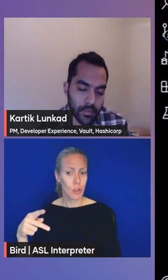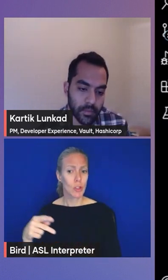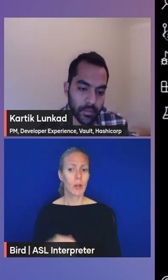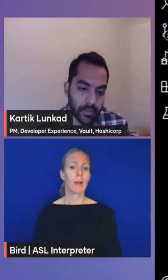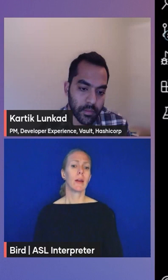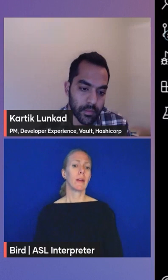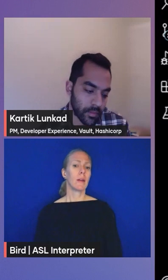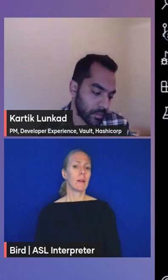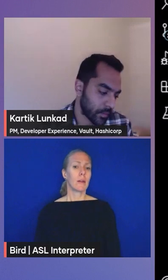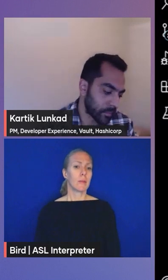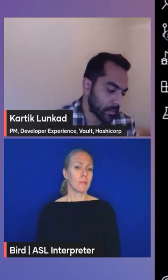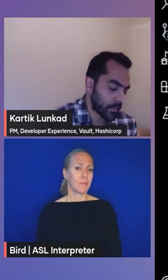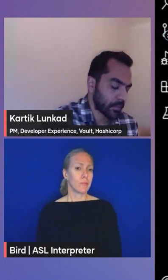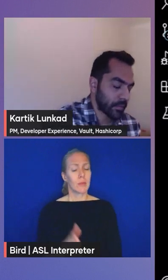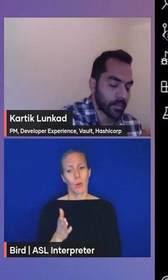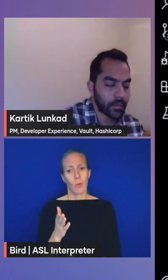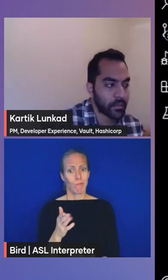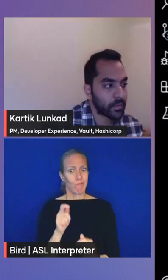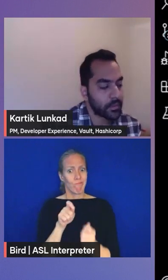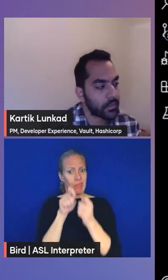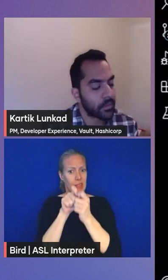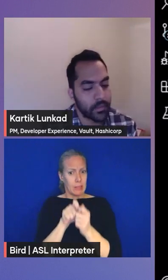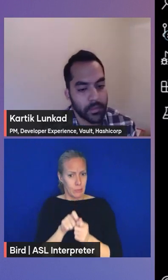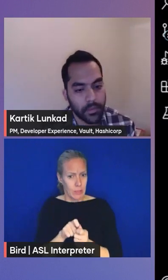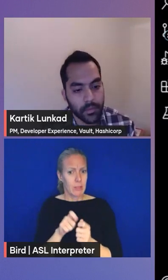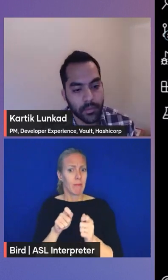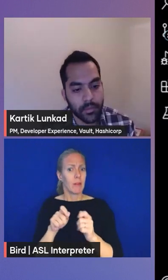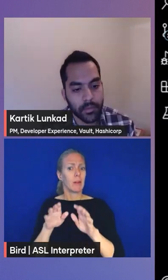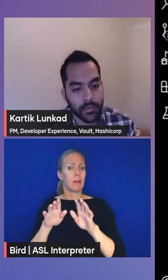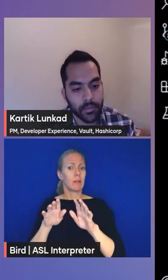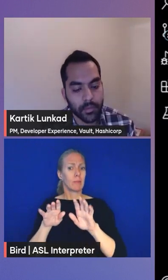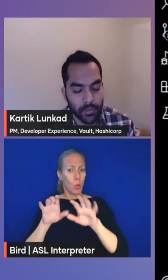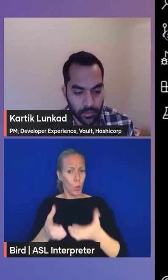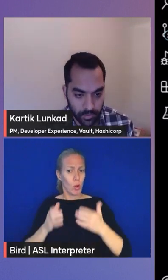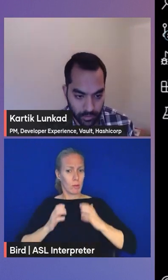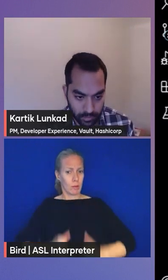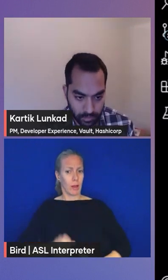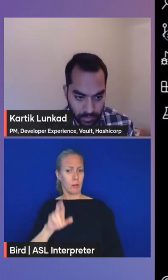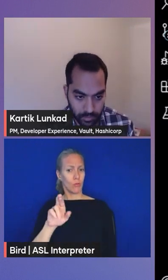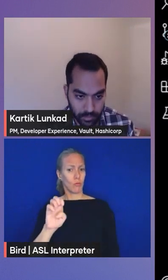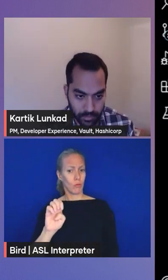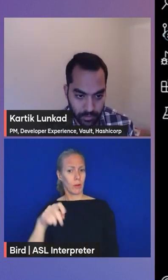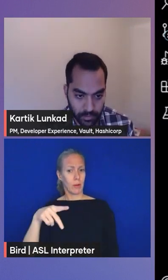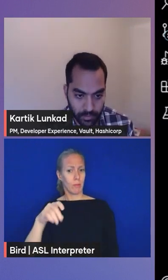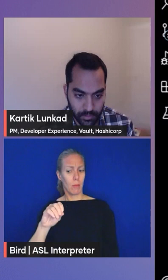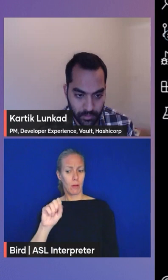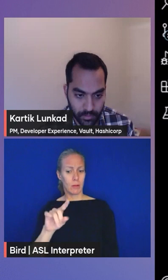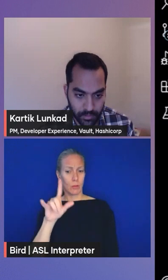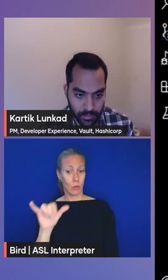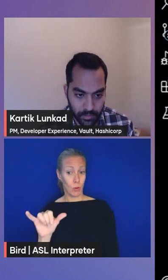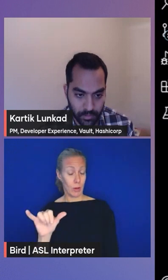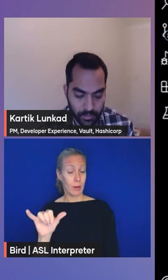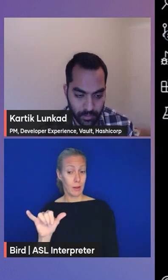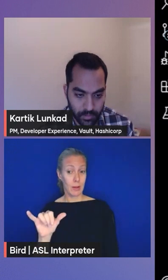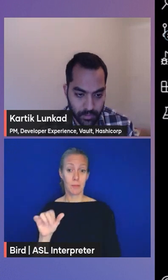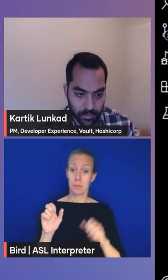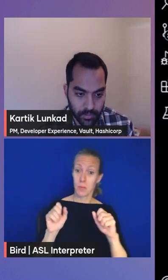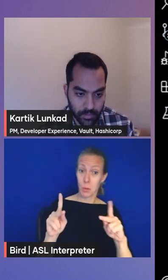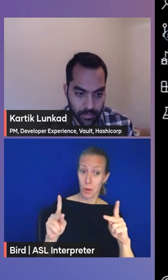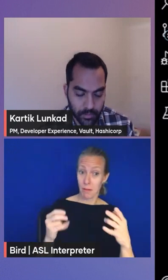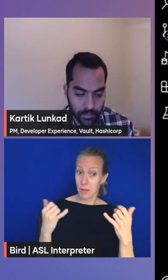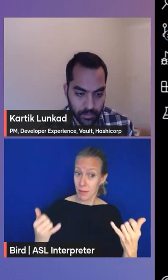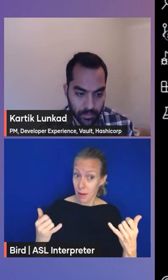specific Go Vault client Go repository. All right, with that in place, I'm going to go run my